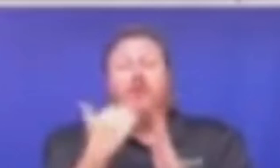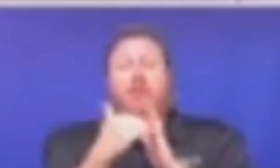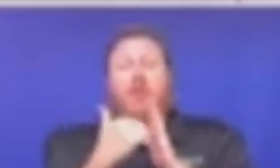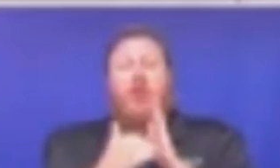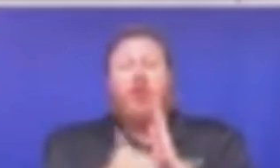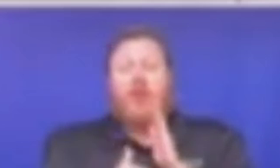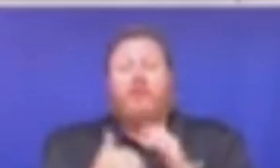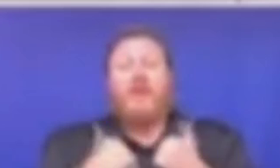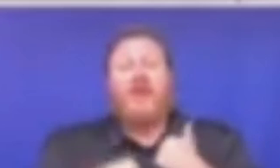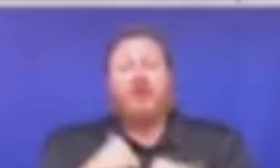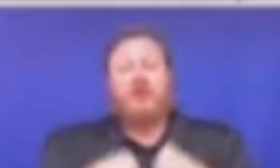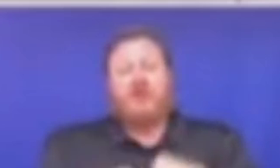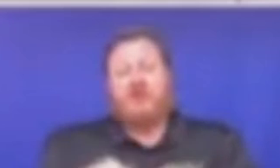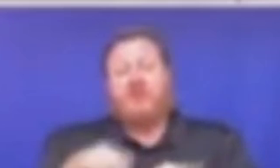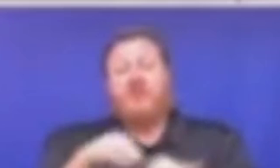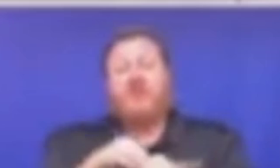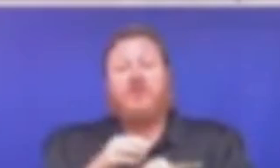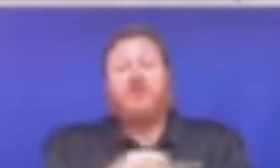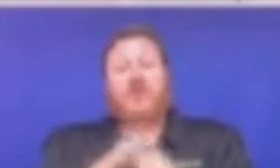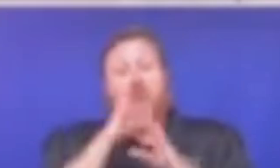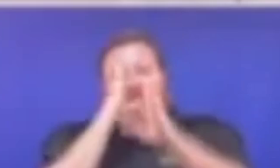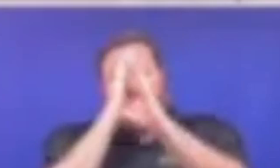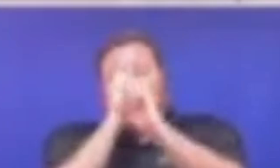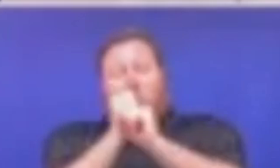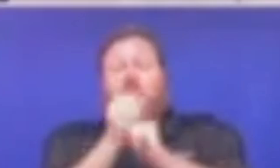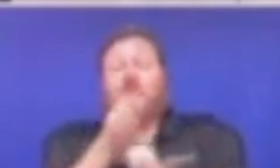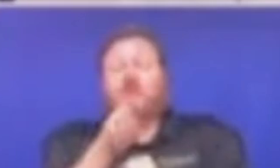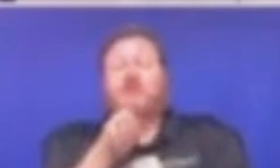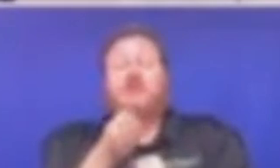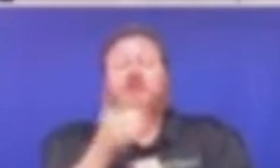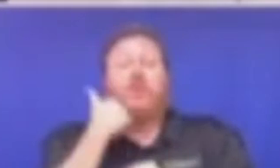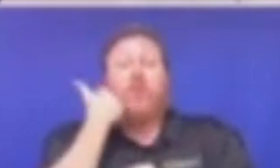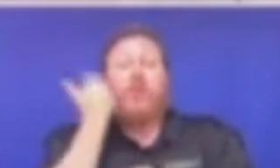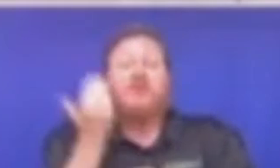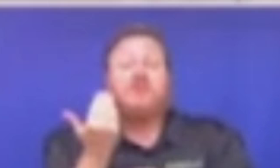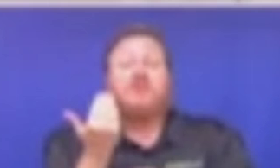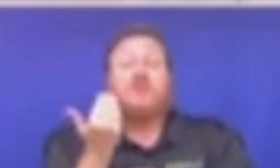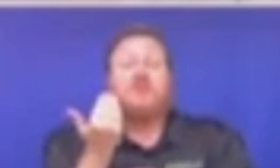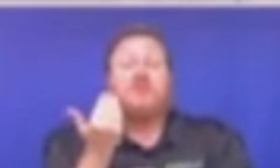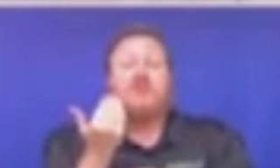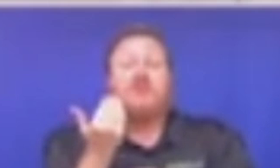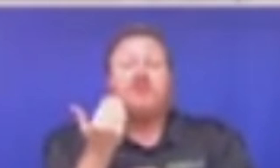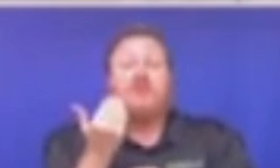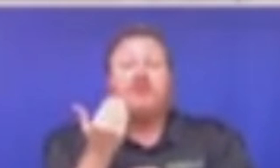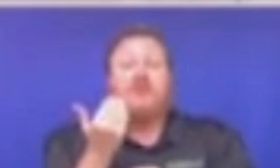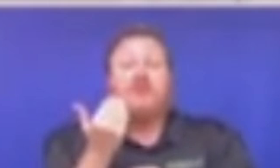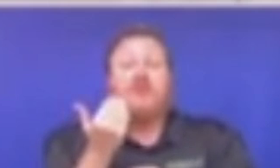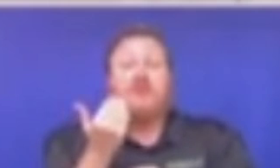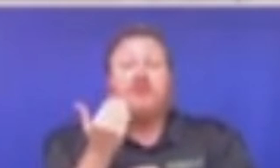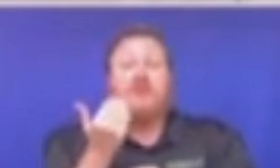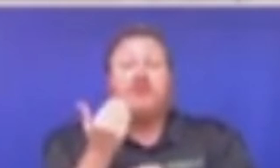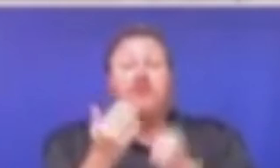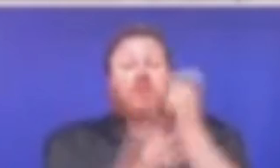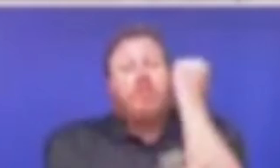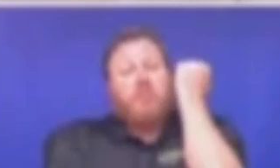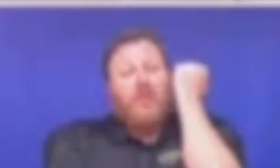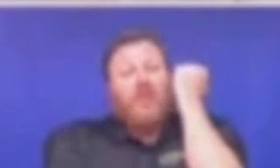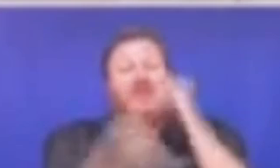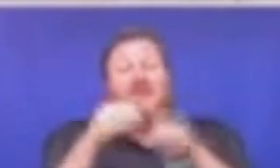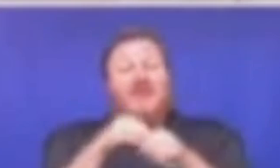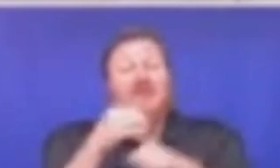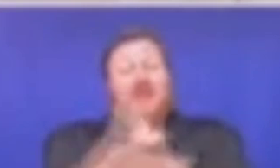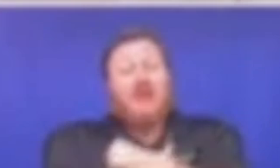are aiming and we are determined to ensure that, yes, we reduce incidence of poverty in our